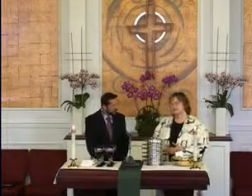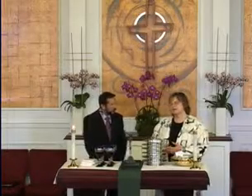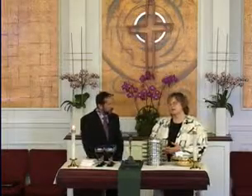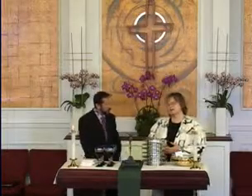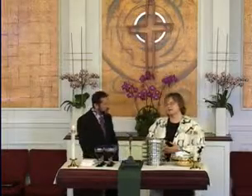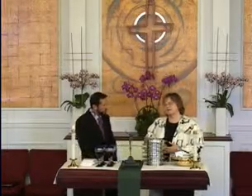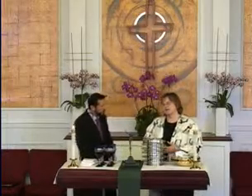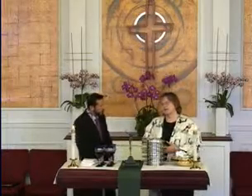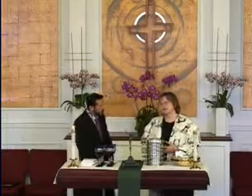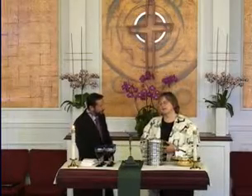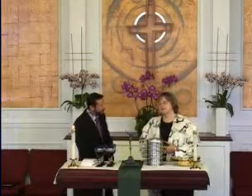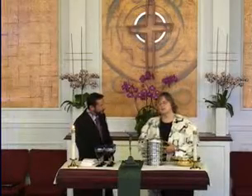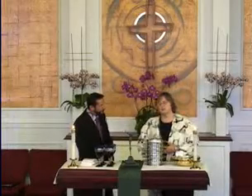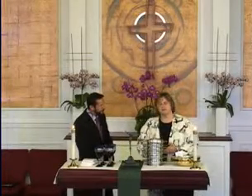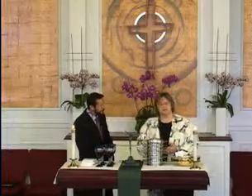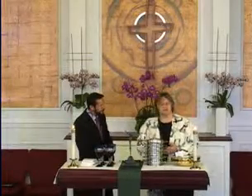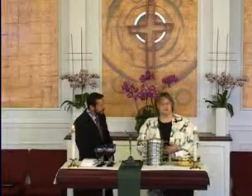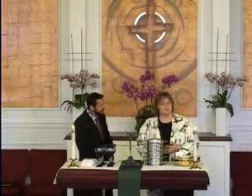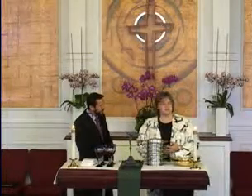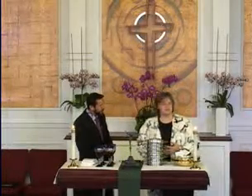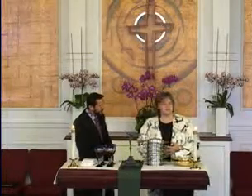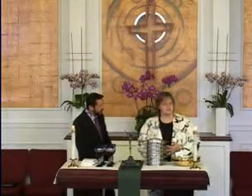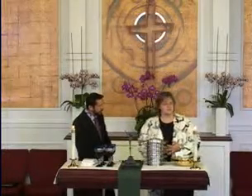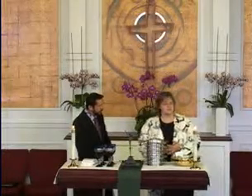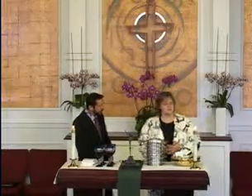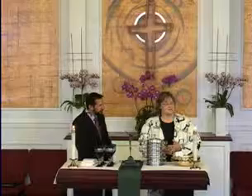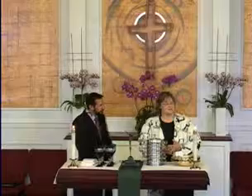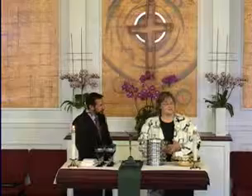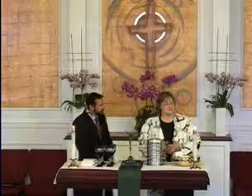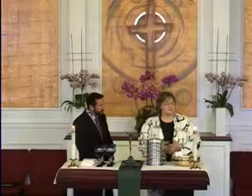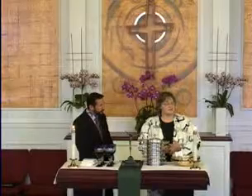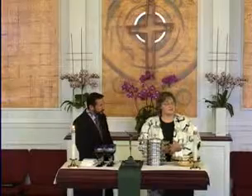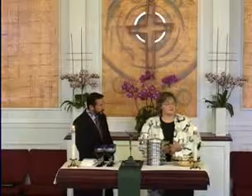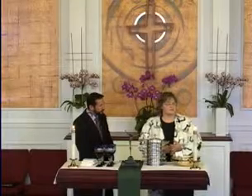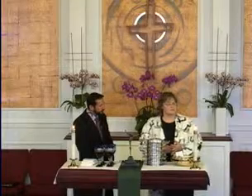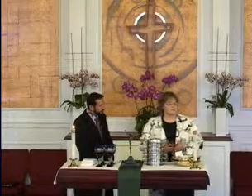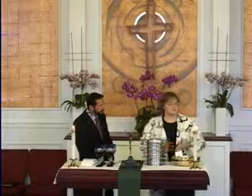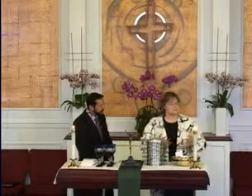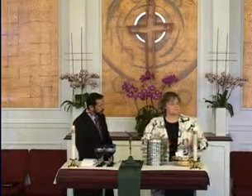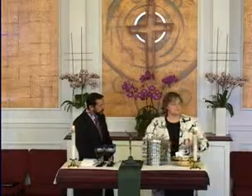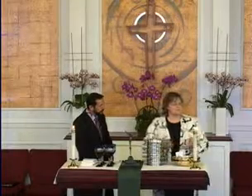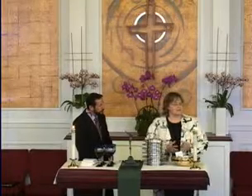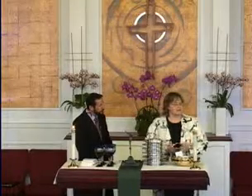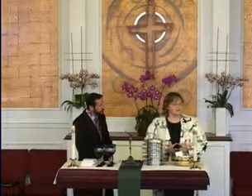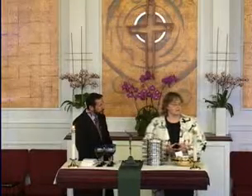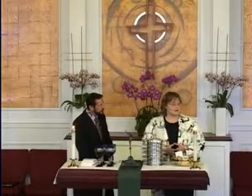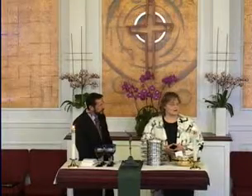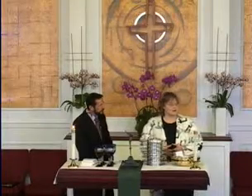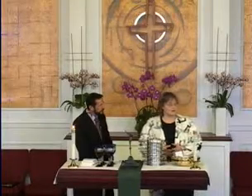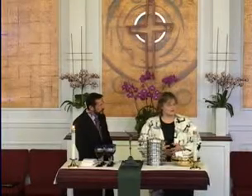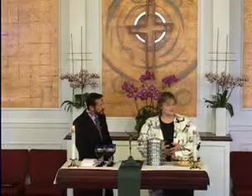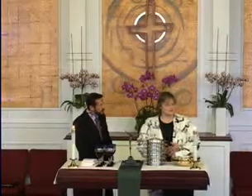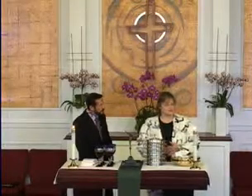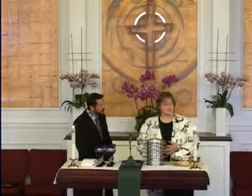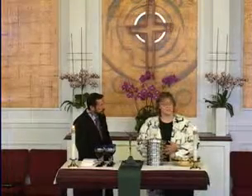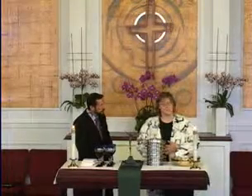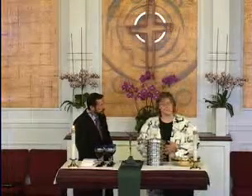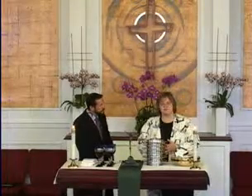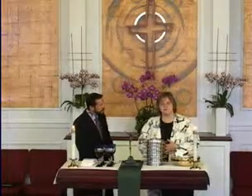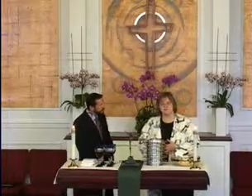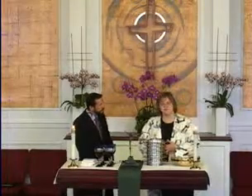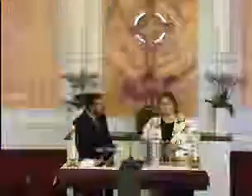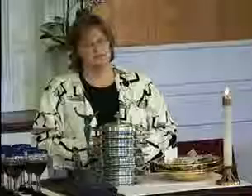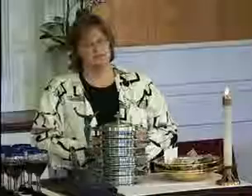You know, the other parts about sheep and why it might have been the symbology that